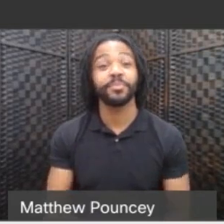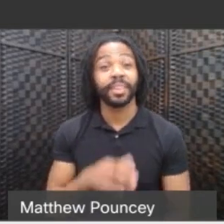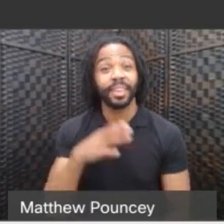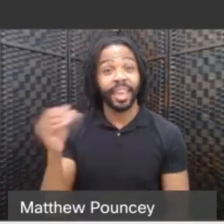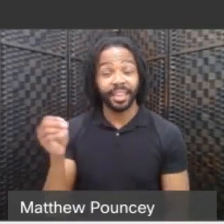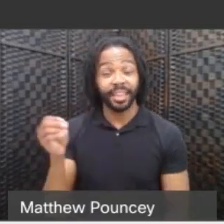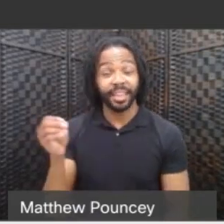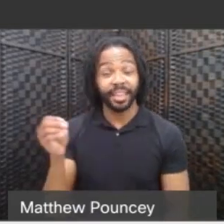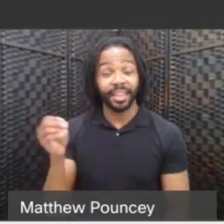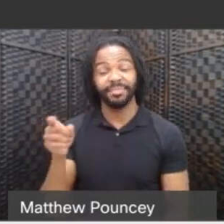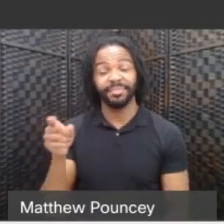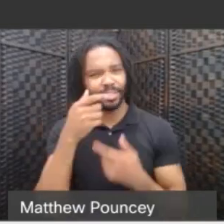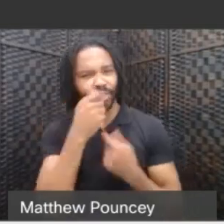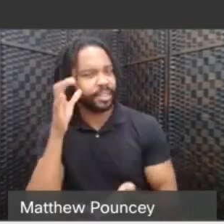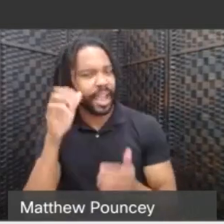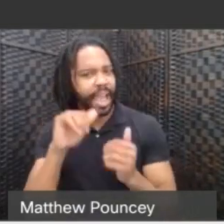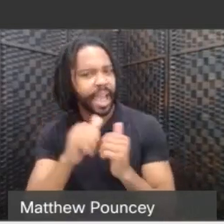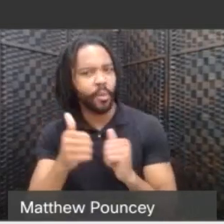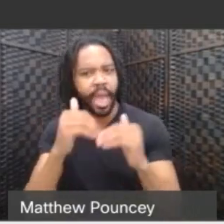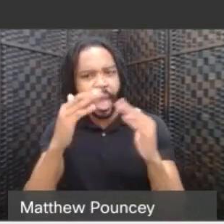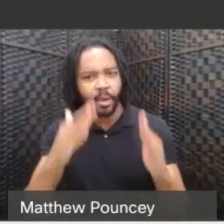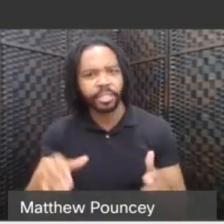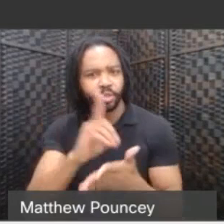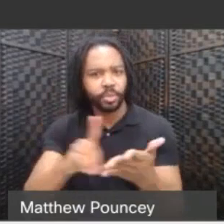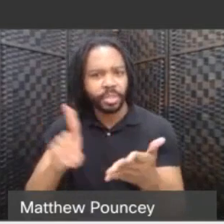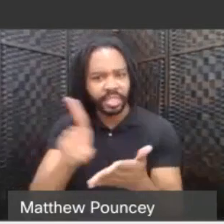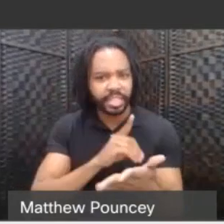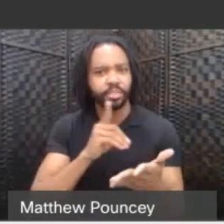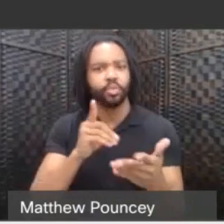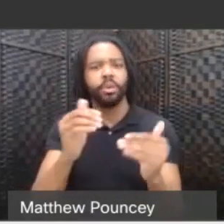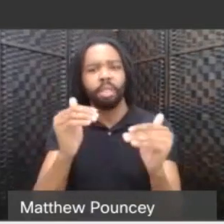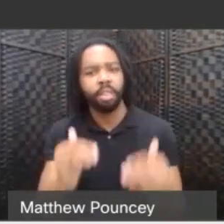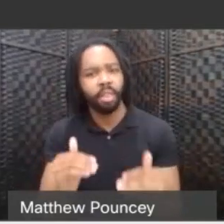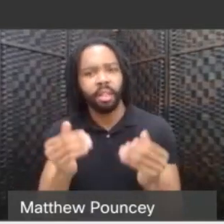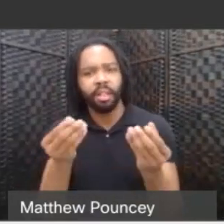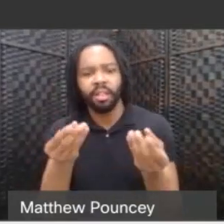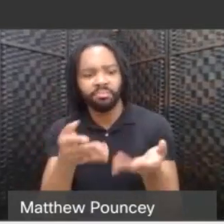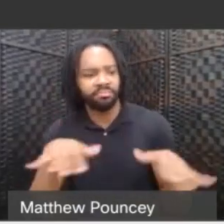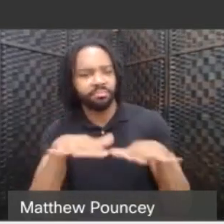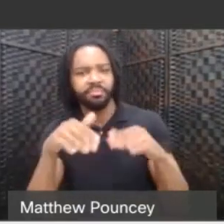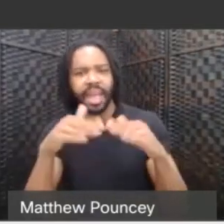about housing discrimination, eviction, or substandard housing conditions.